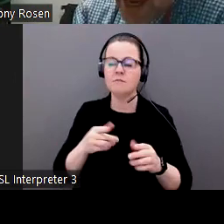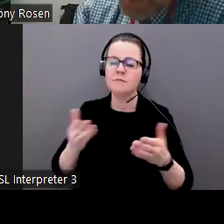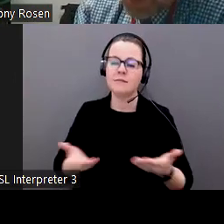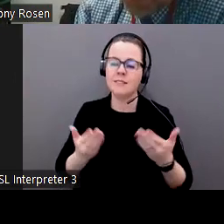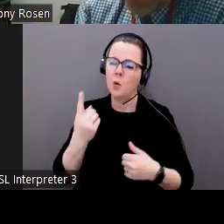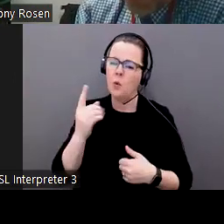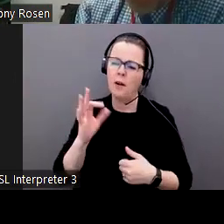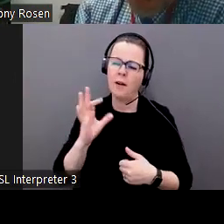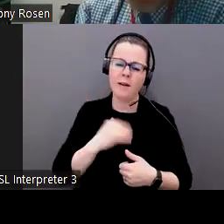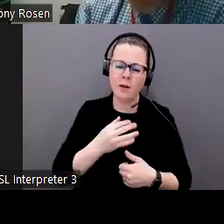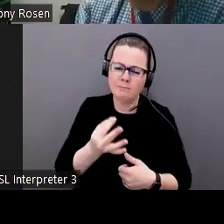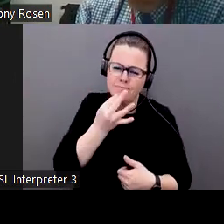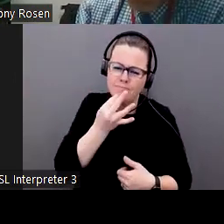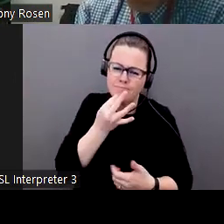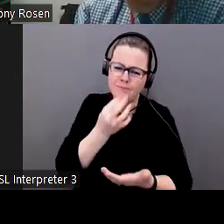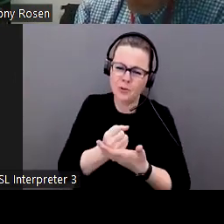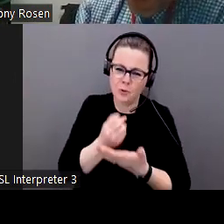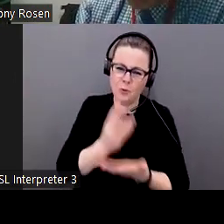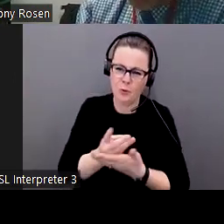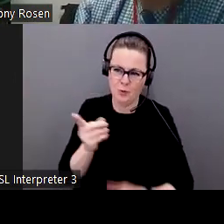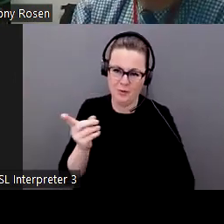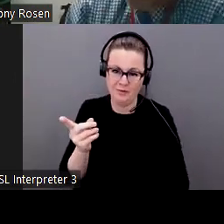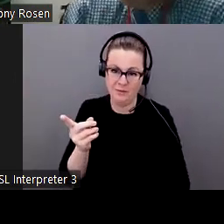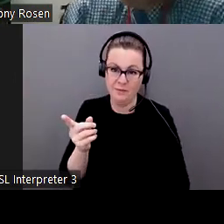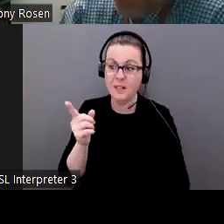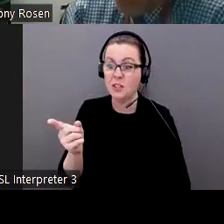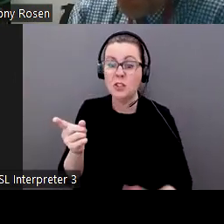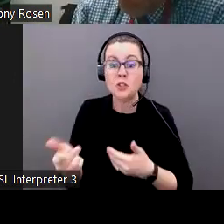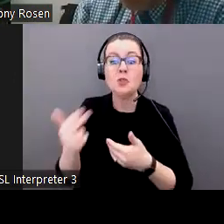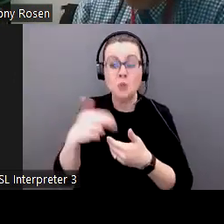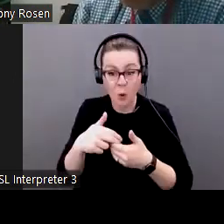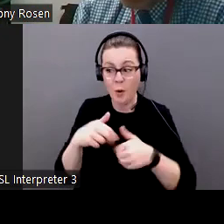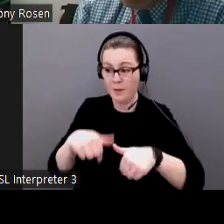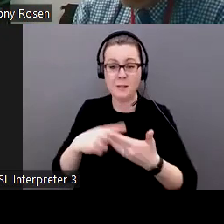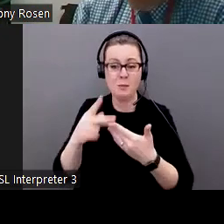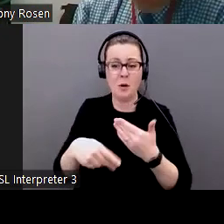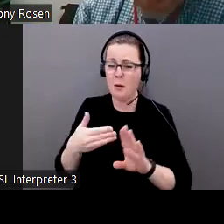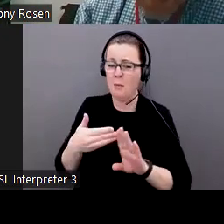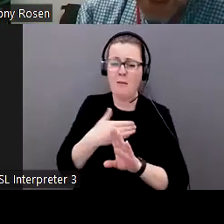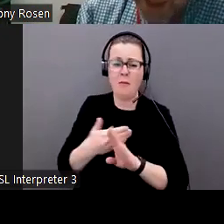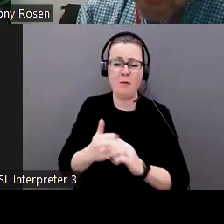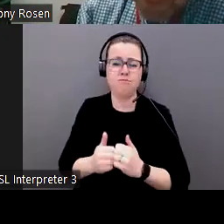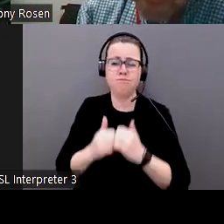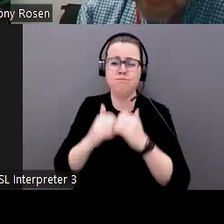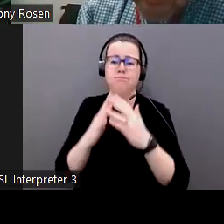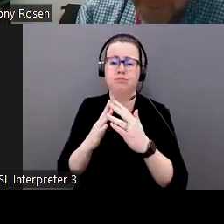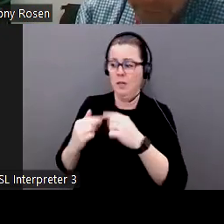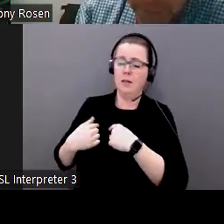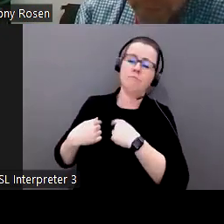of our expert social workers, actually joined our program before it started. So she's been with us since the beginning.